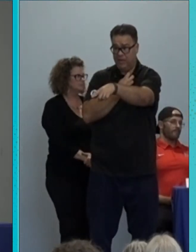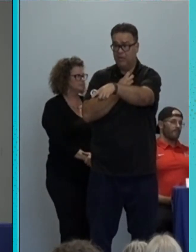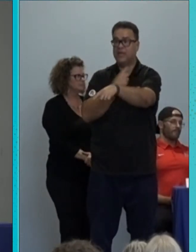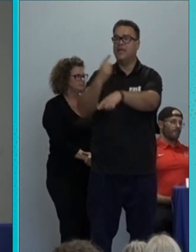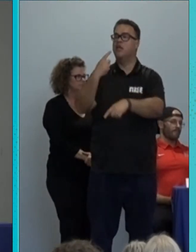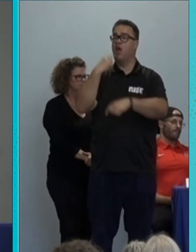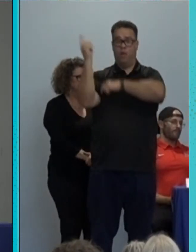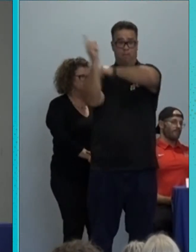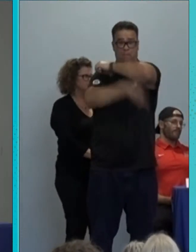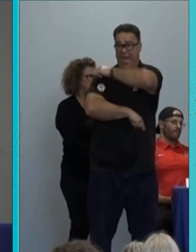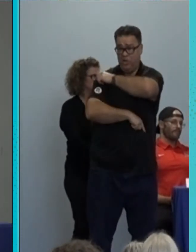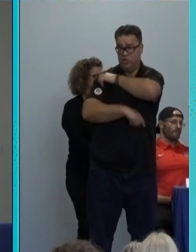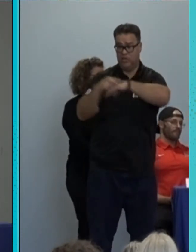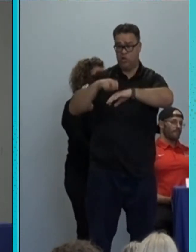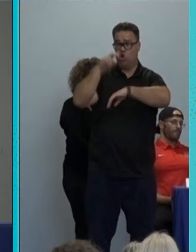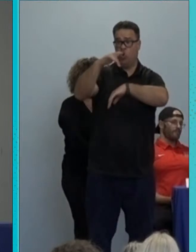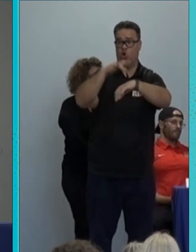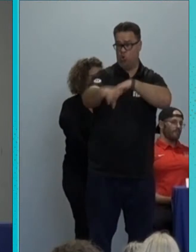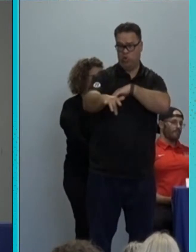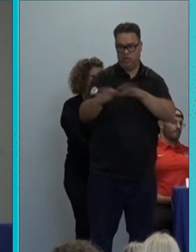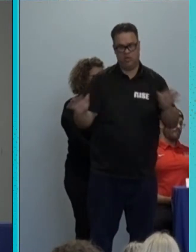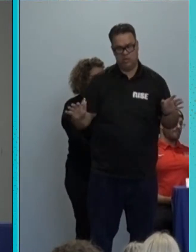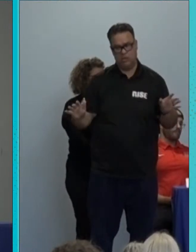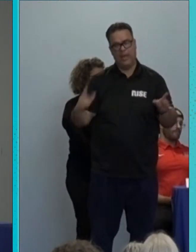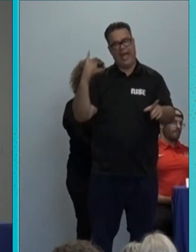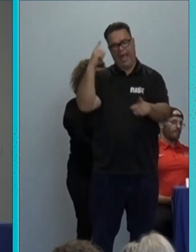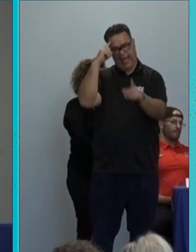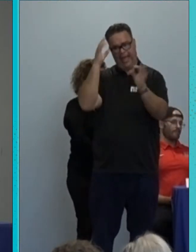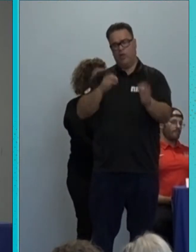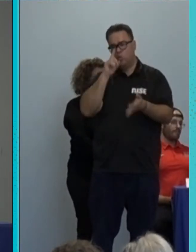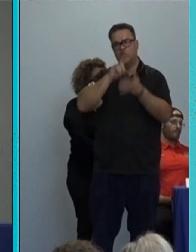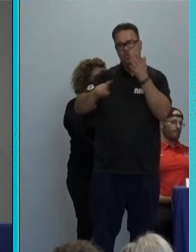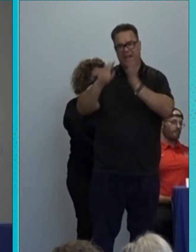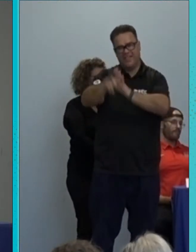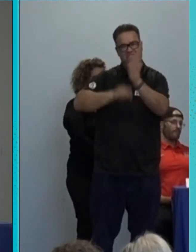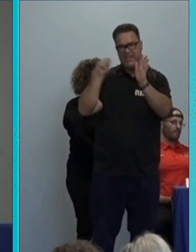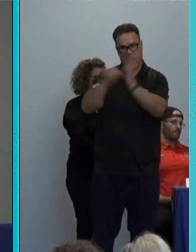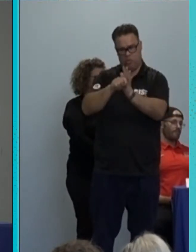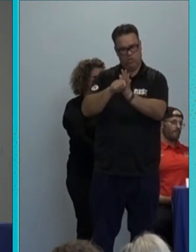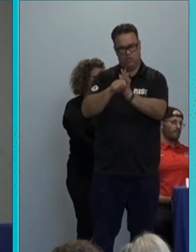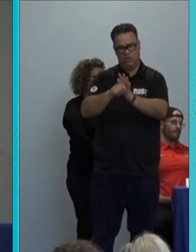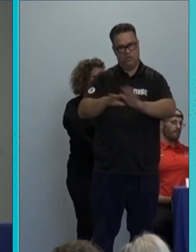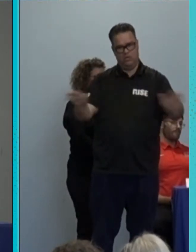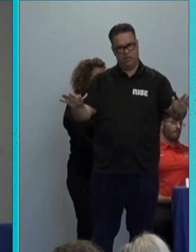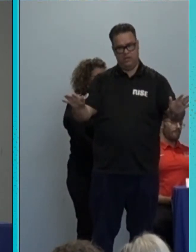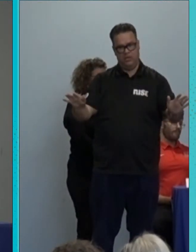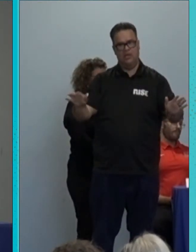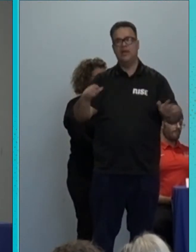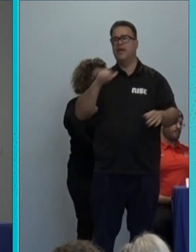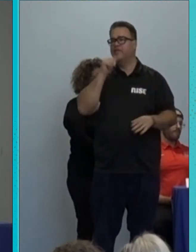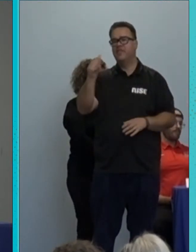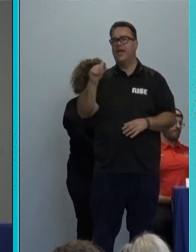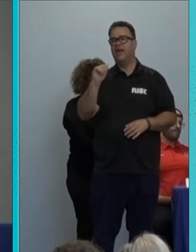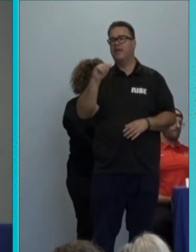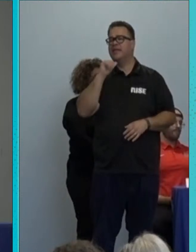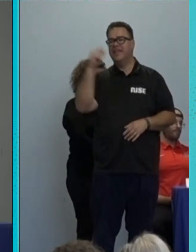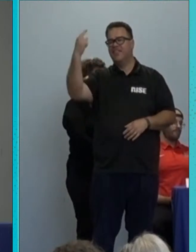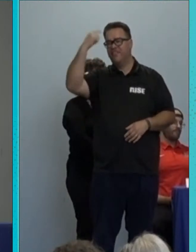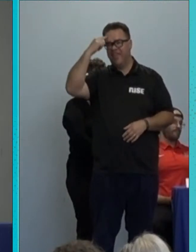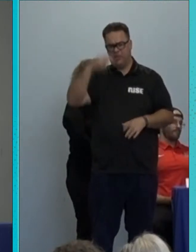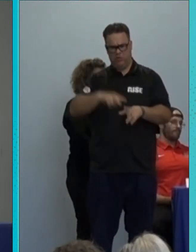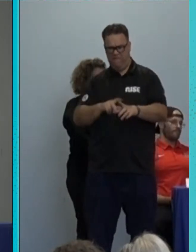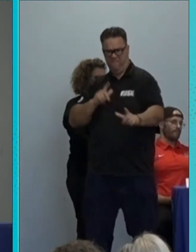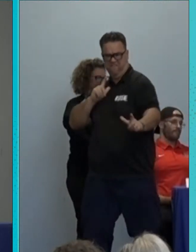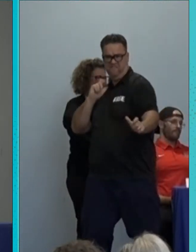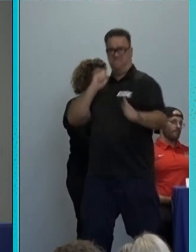said that he jumped off sides, but we checked the tape. They just didn't think that